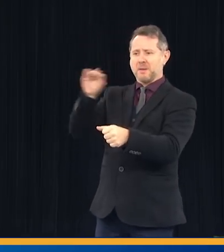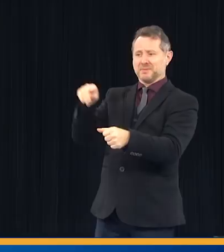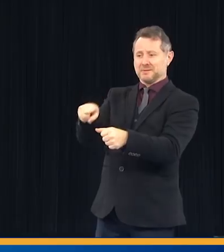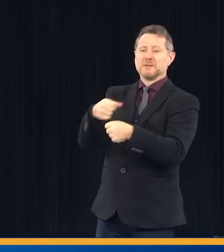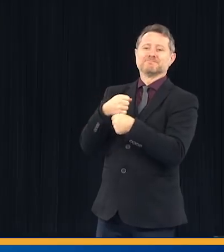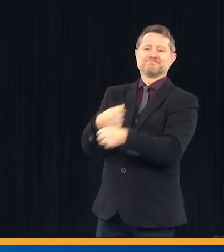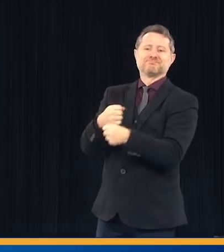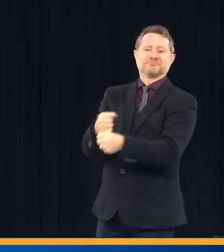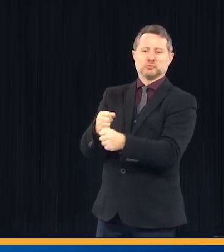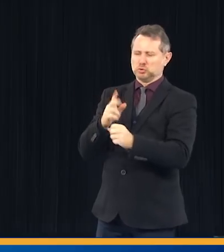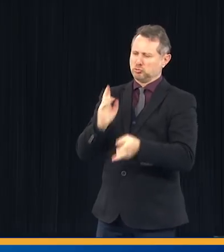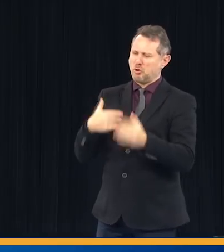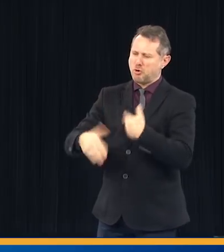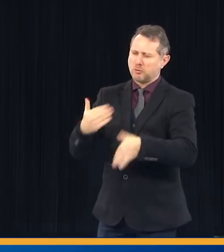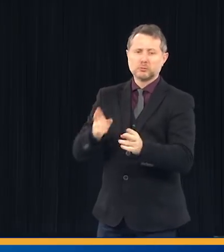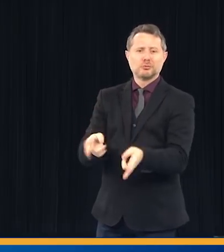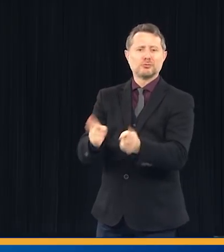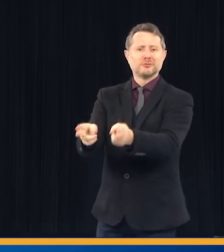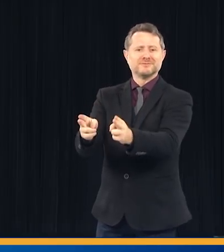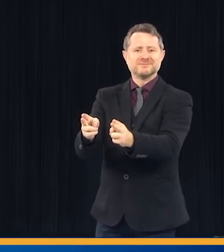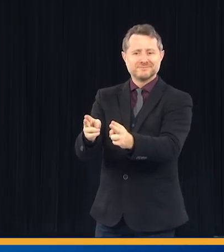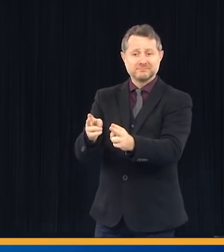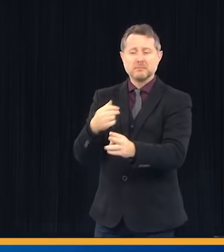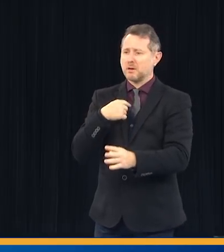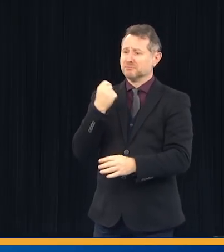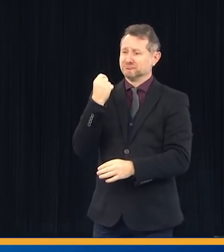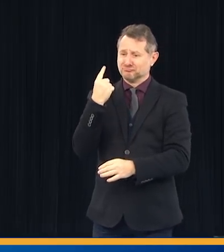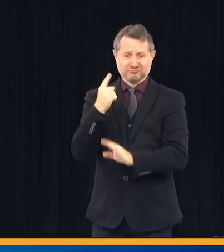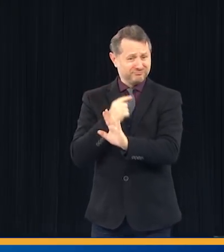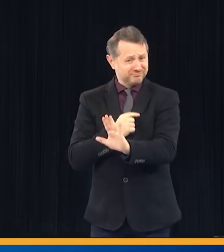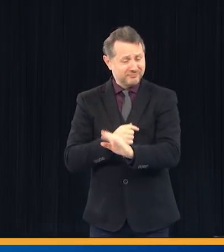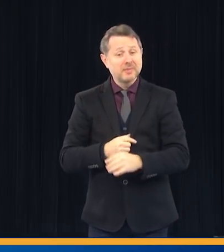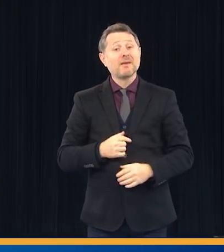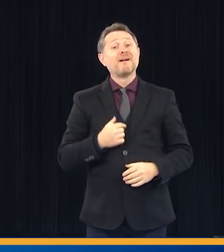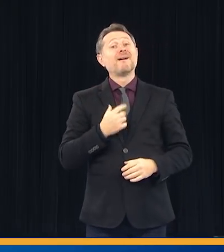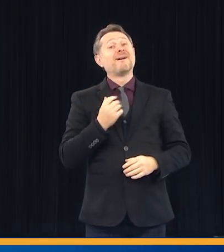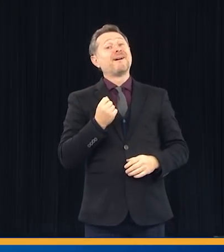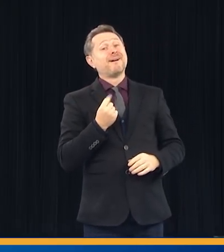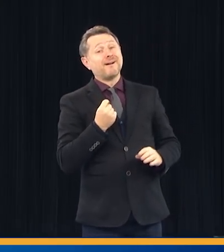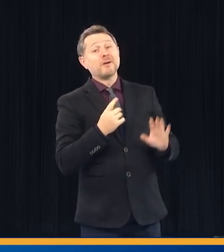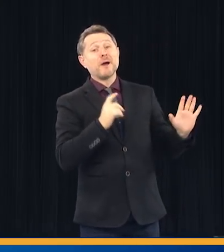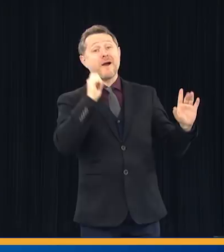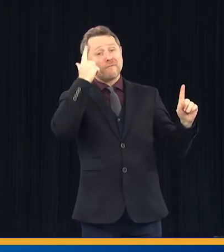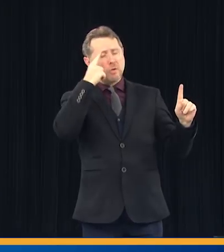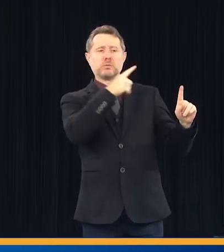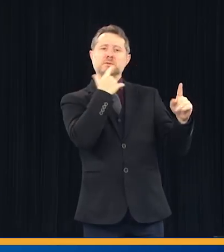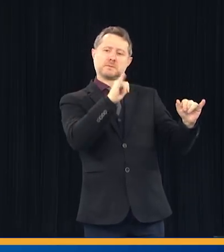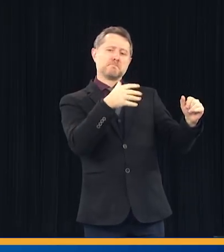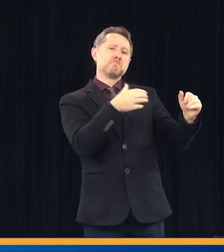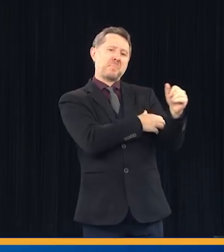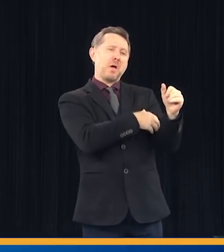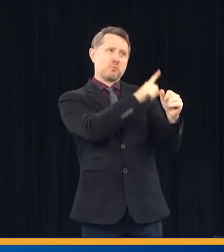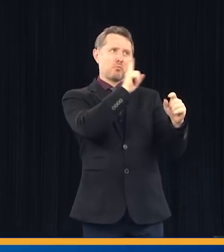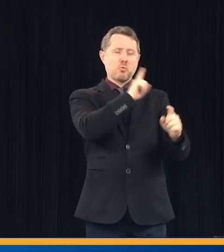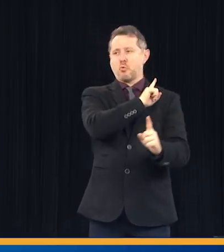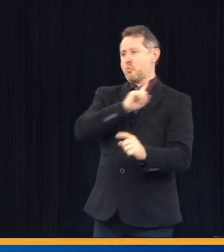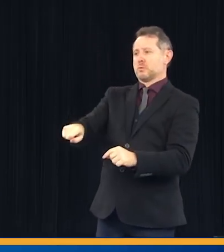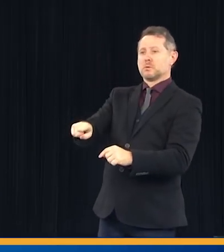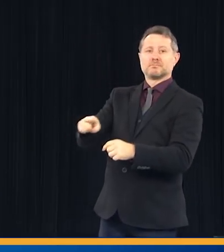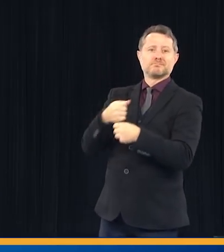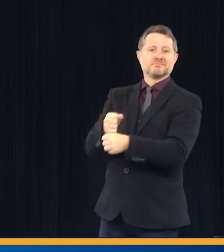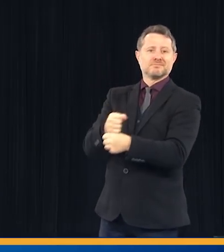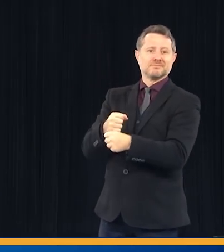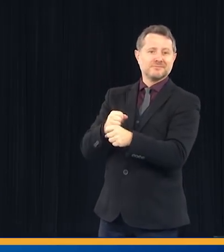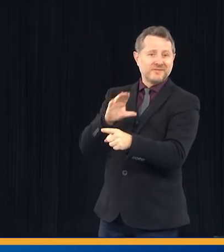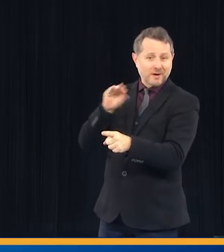accelerated production, but it gives the federal government the ability to do that. And when it comes to ventilators,